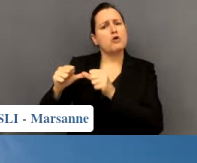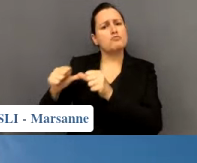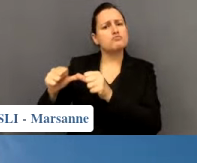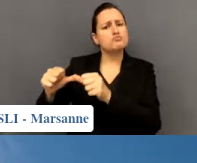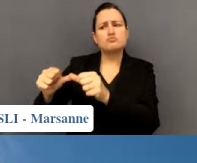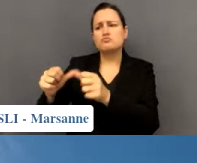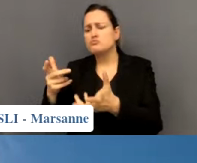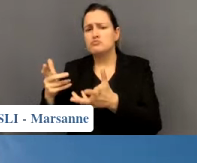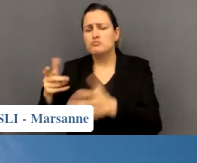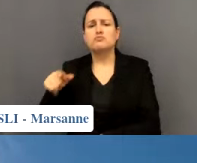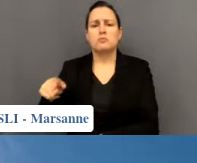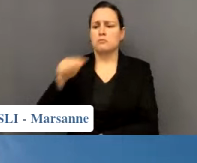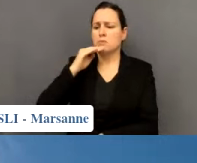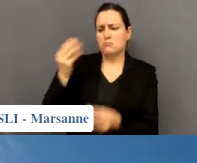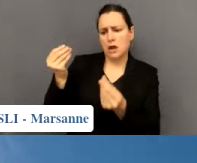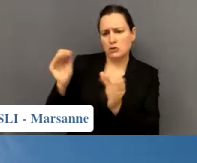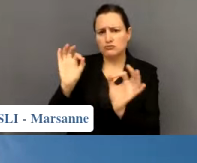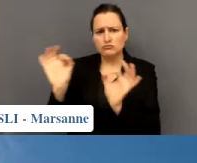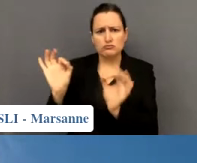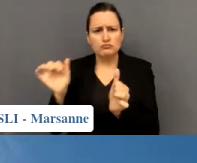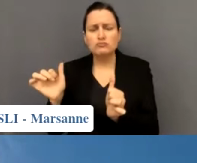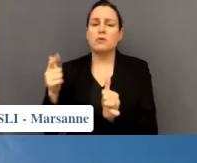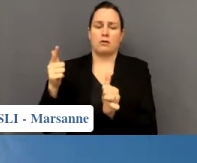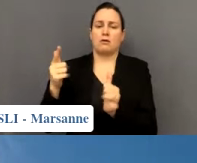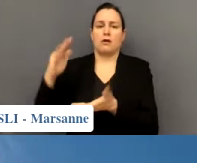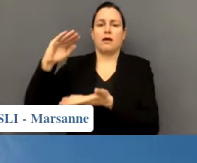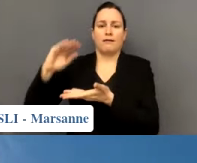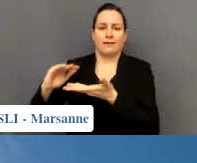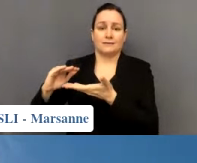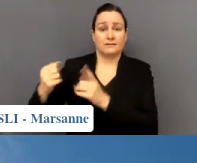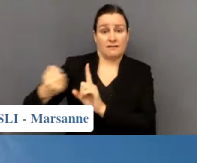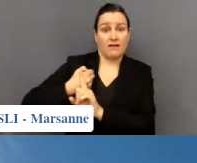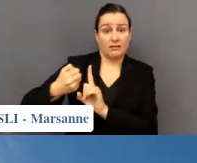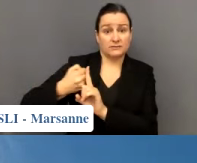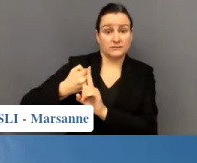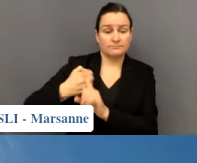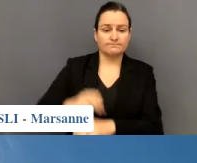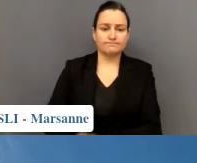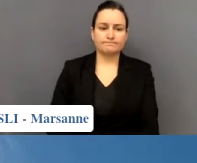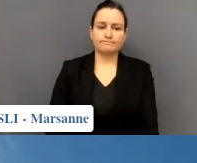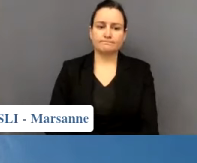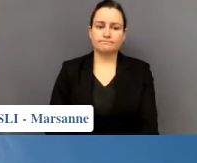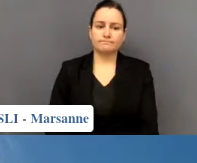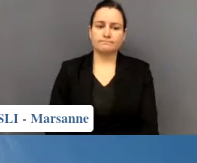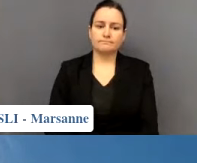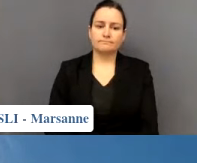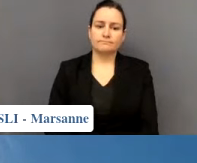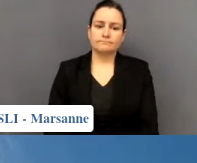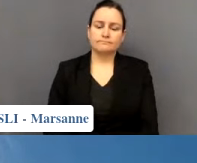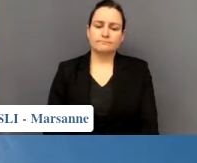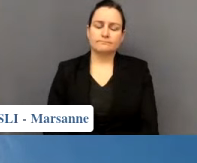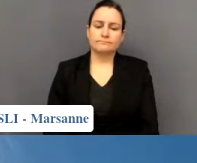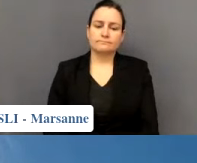violence. Even any economic hardship increased the likelihood of violence or its escalation.